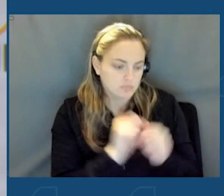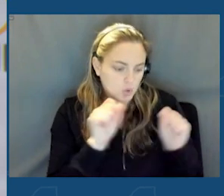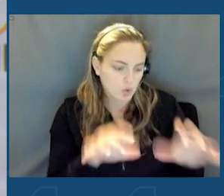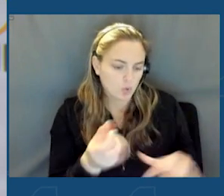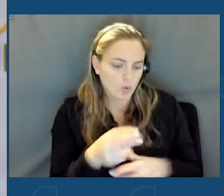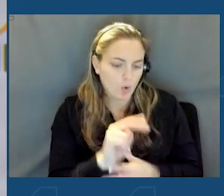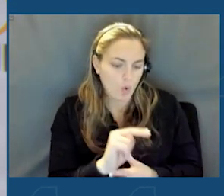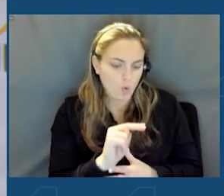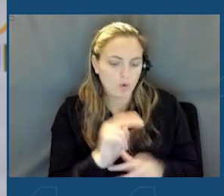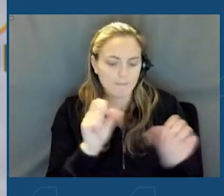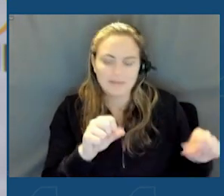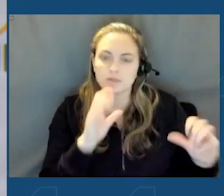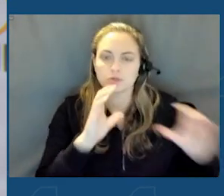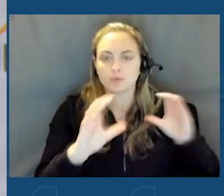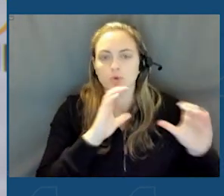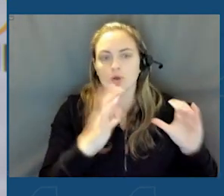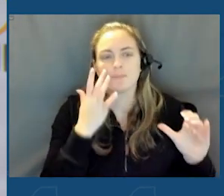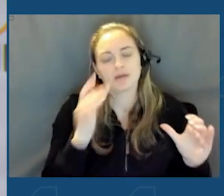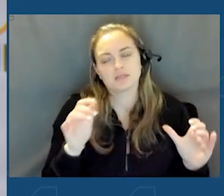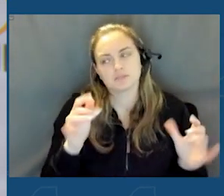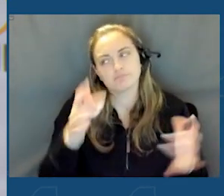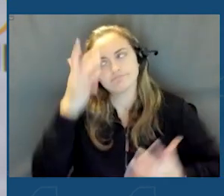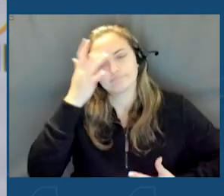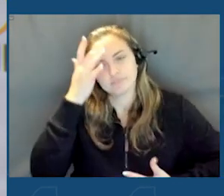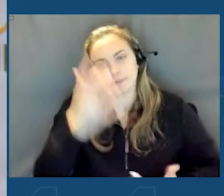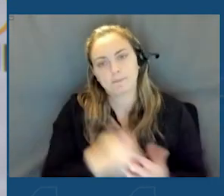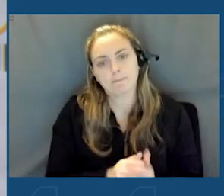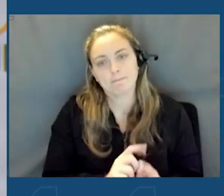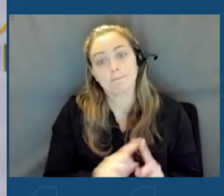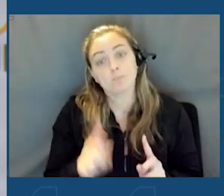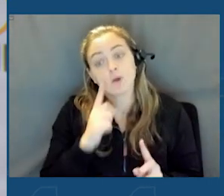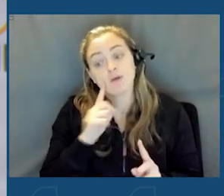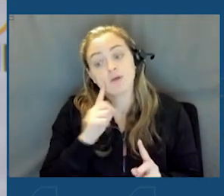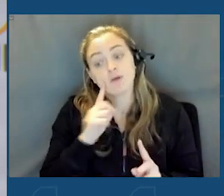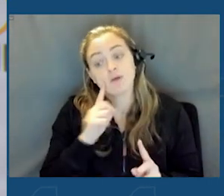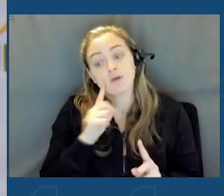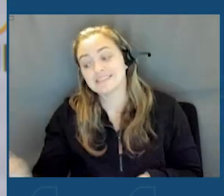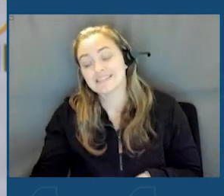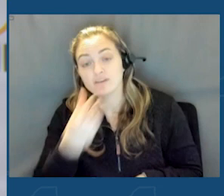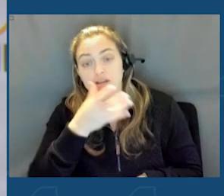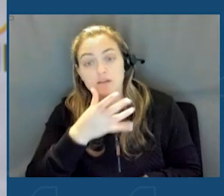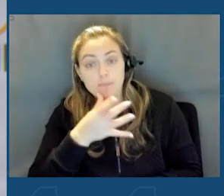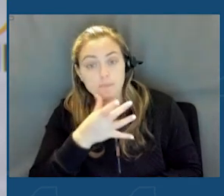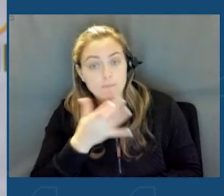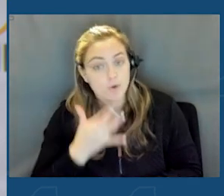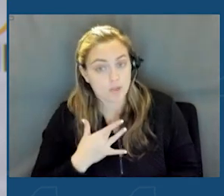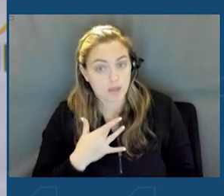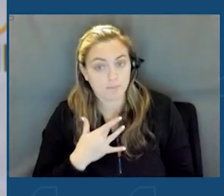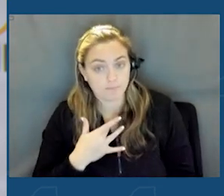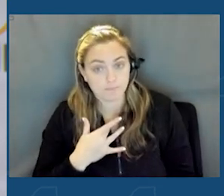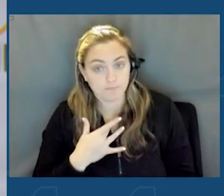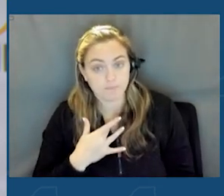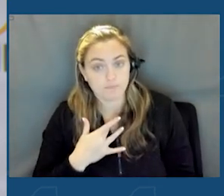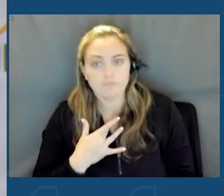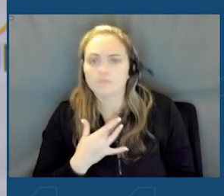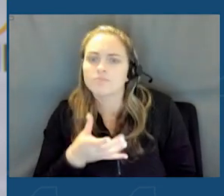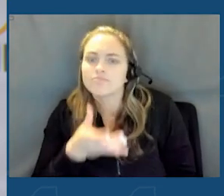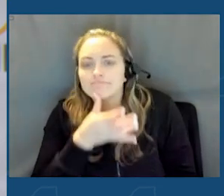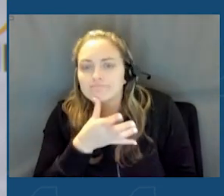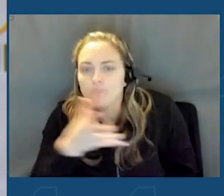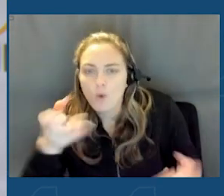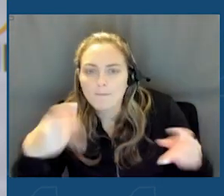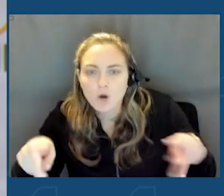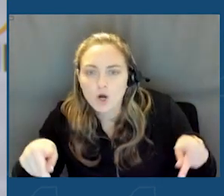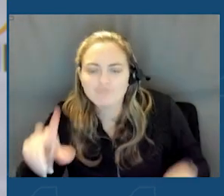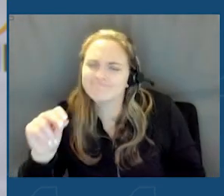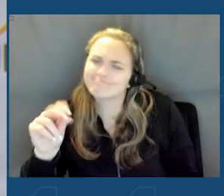communicate because of a horrible illness. But even for her 70th birthday, My mom didn't want to party. She decided that she was